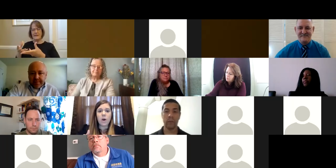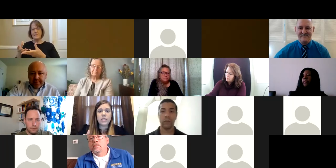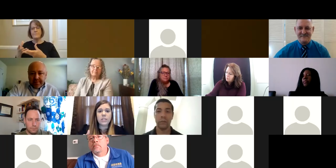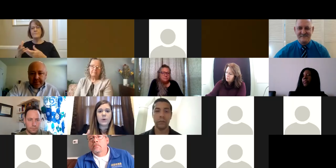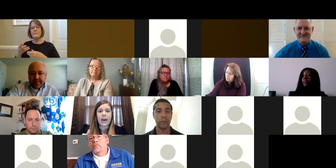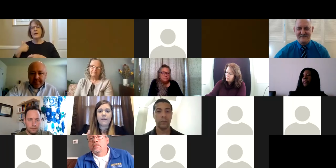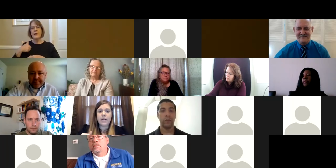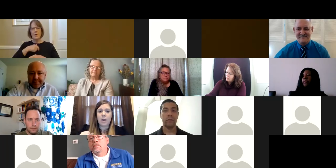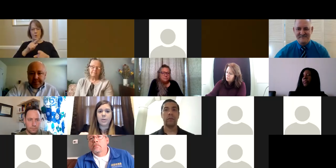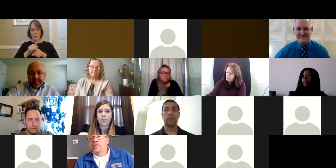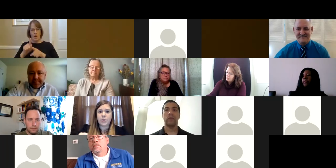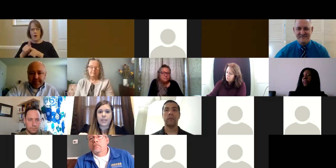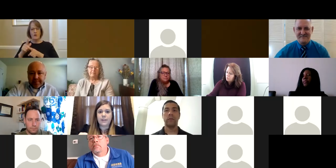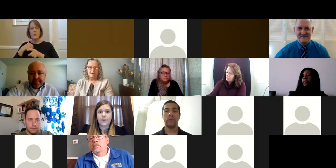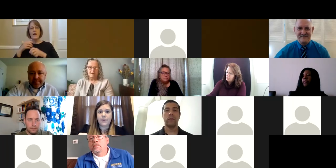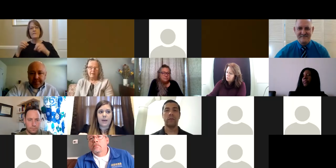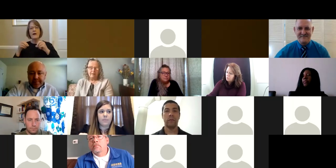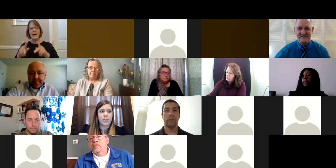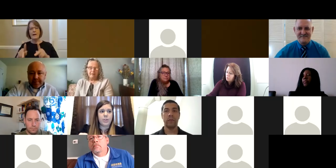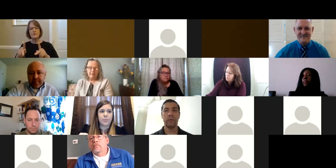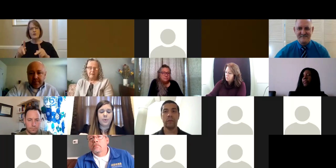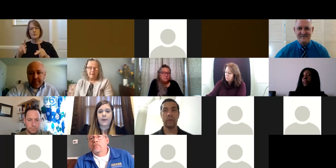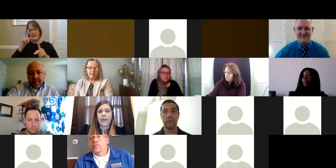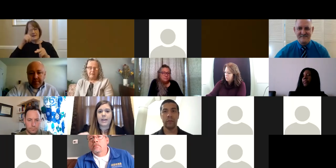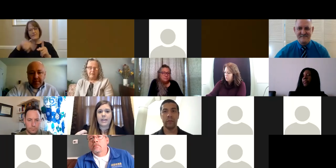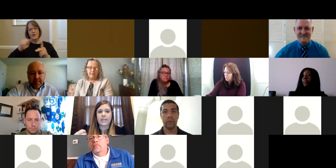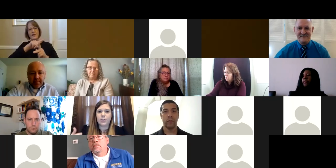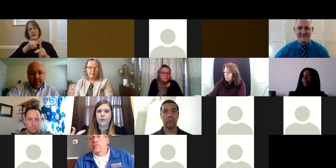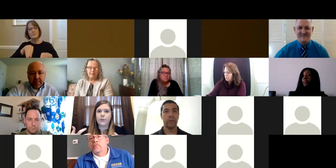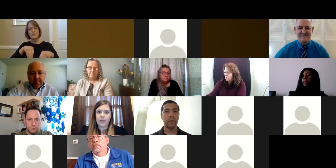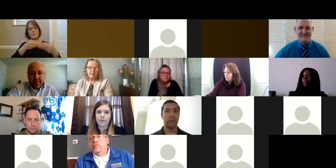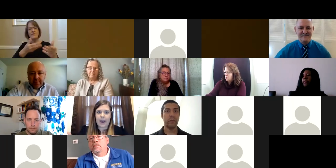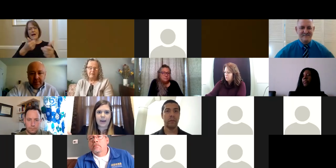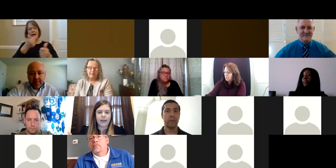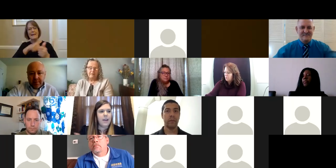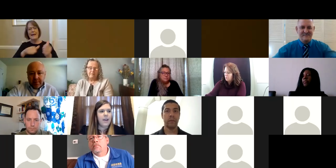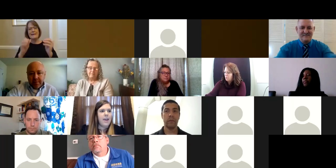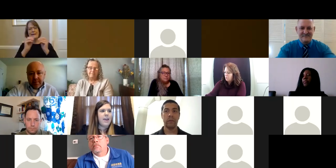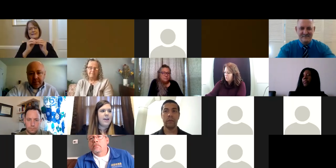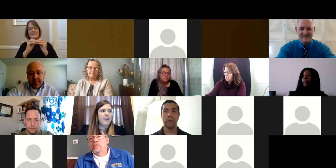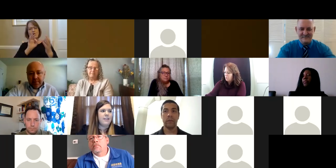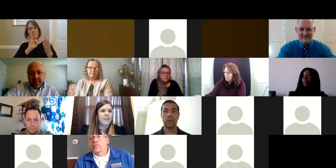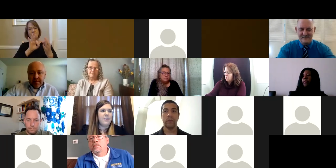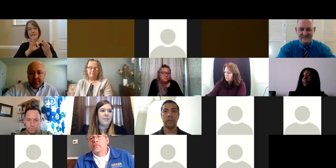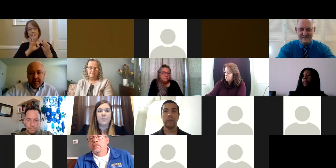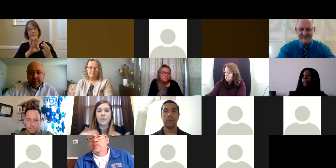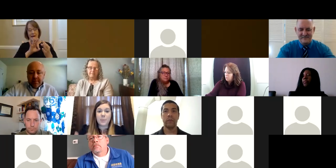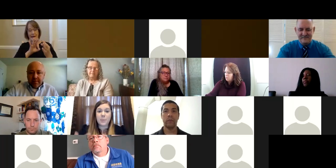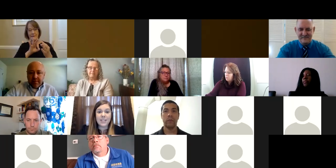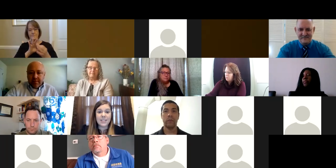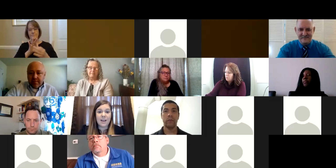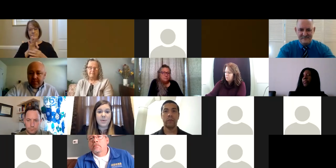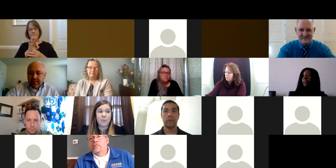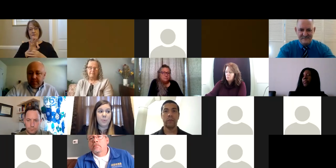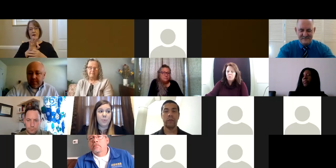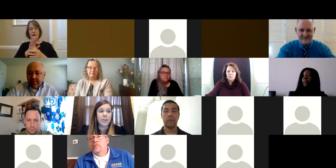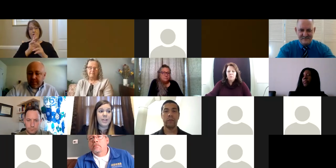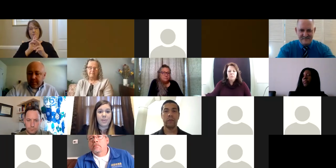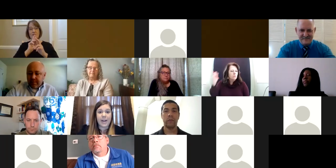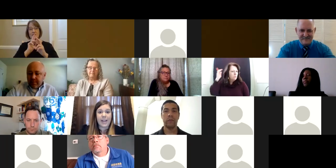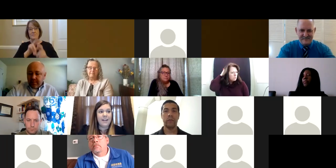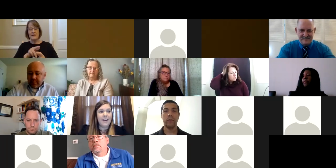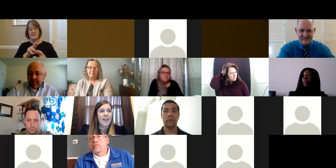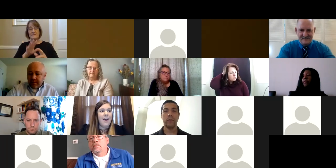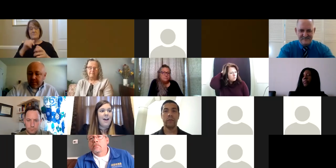And we also have an opportunity for them to provide any additional feedback. And the responses have been